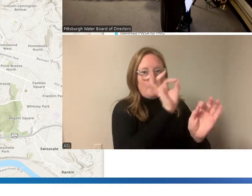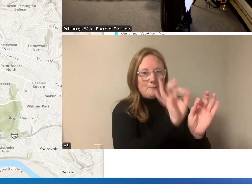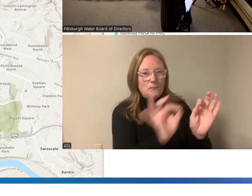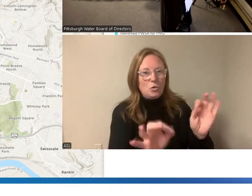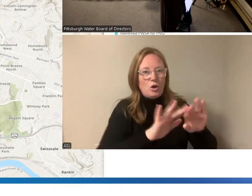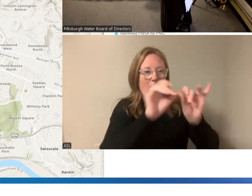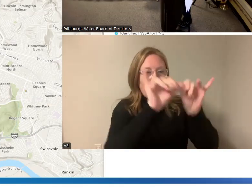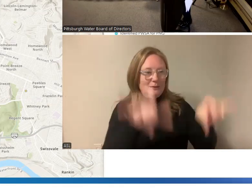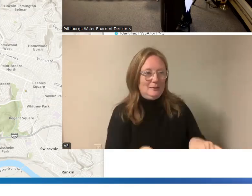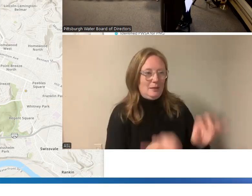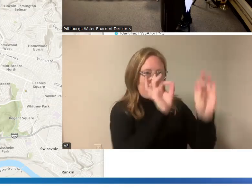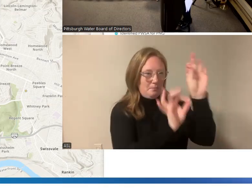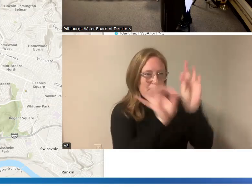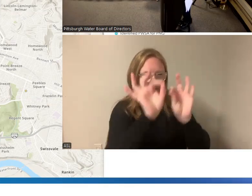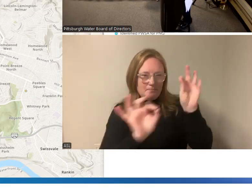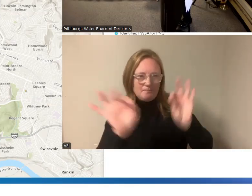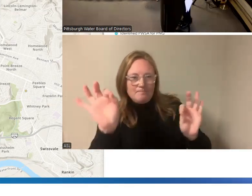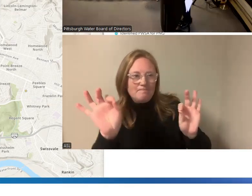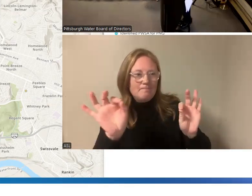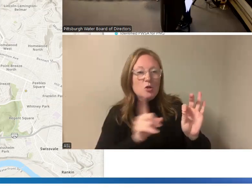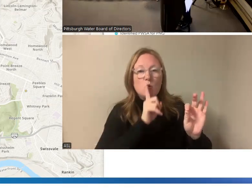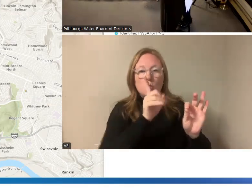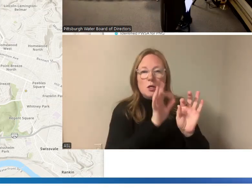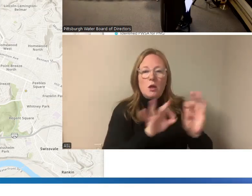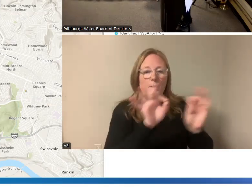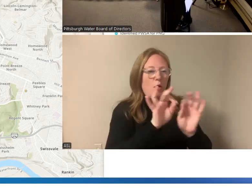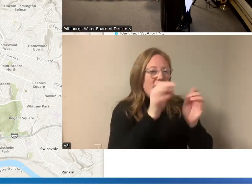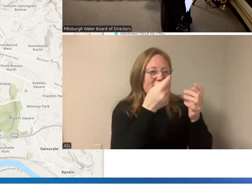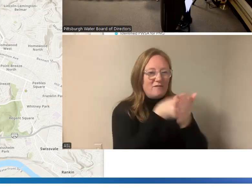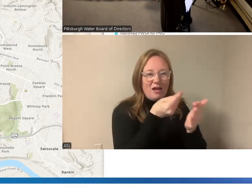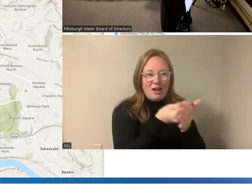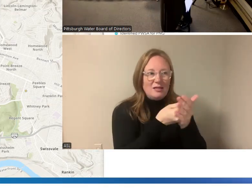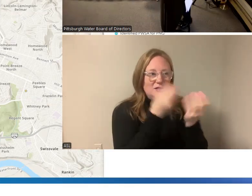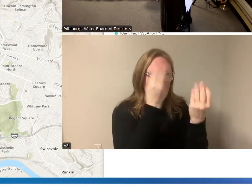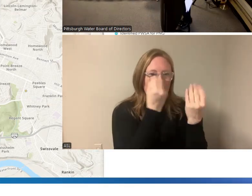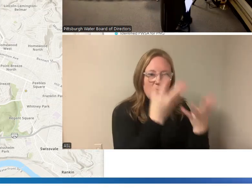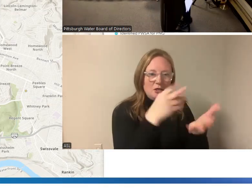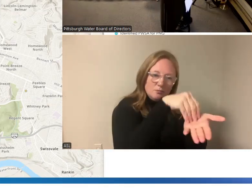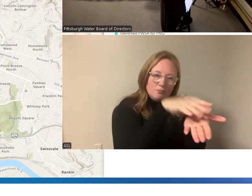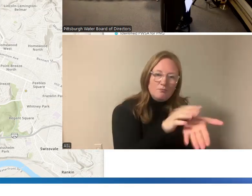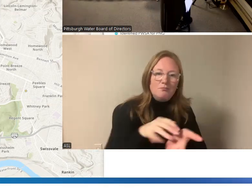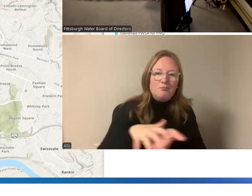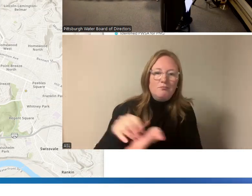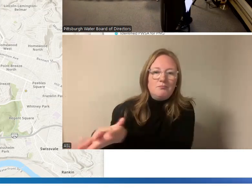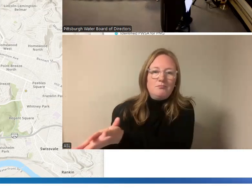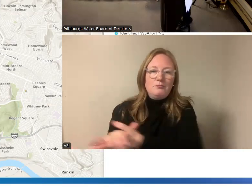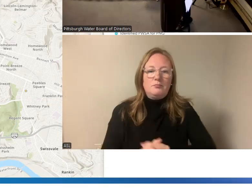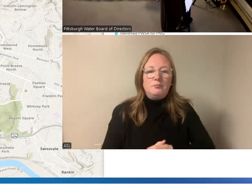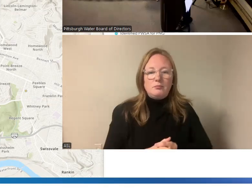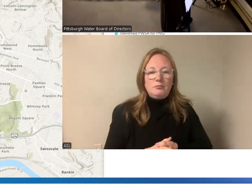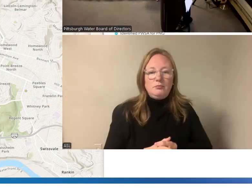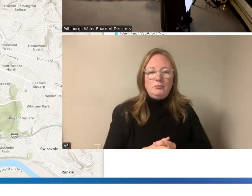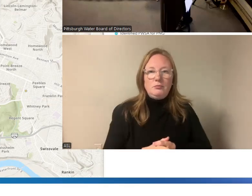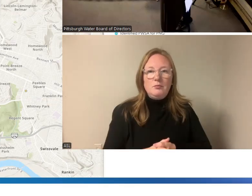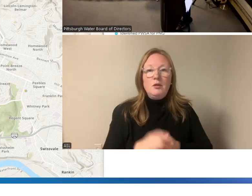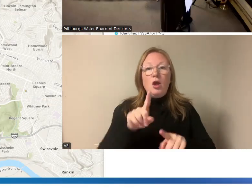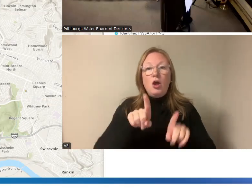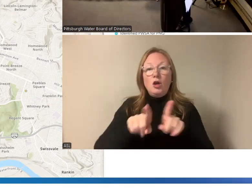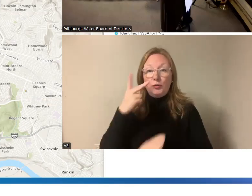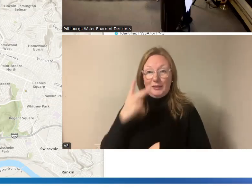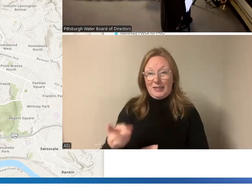system, with relevant financial and project details recorded accordingly. The accompanying pie